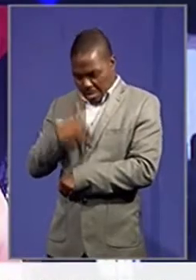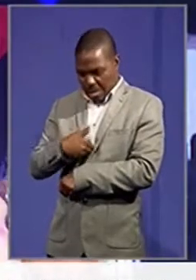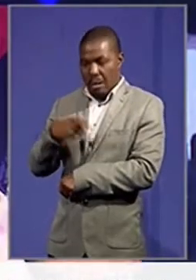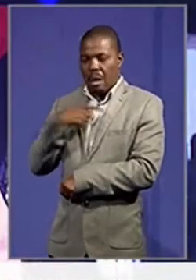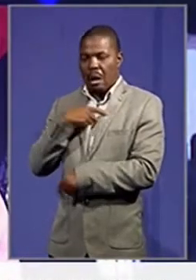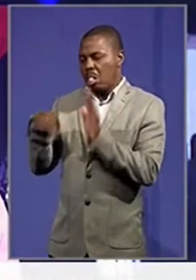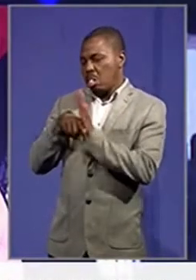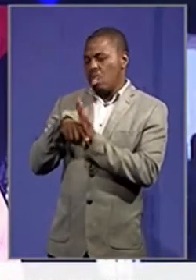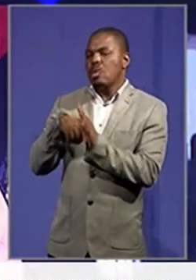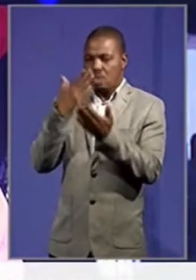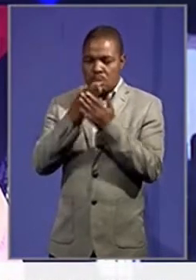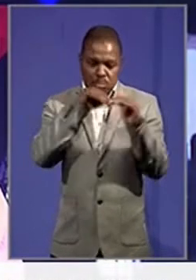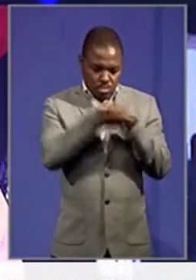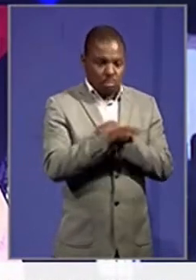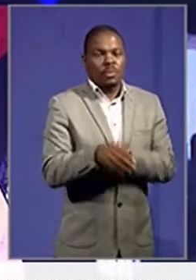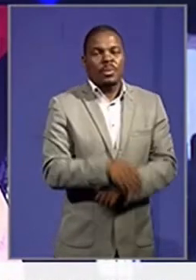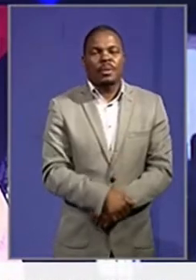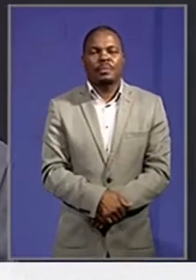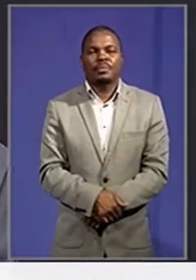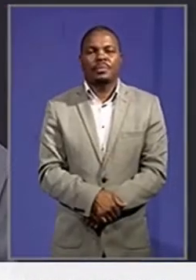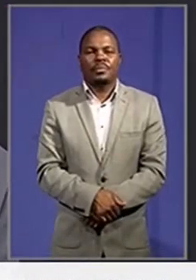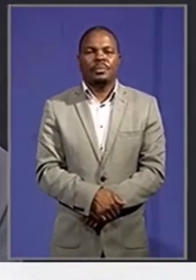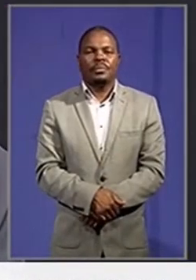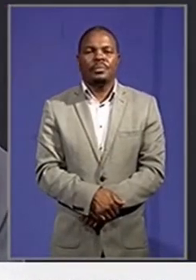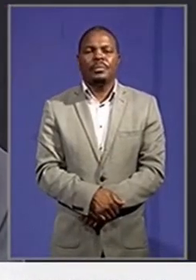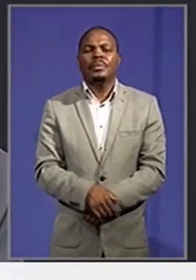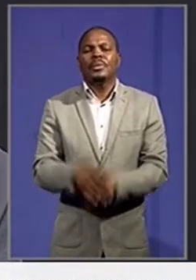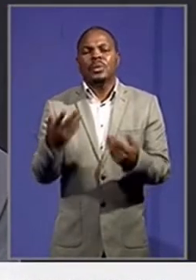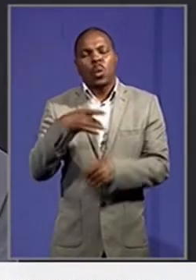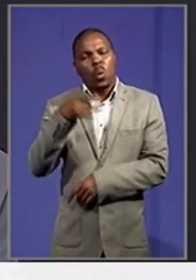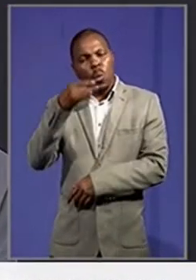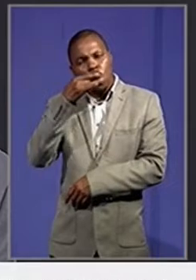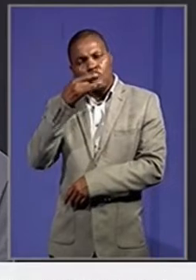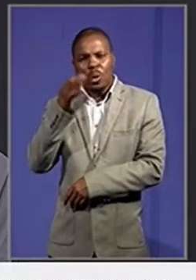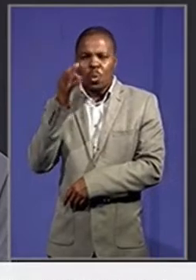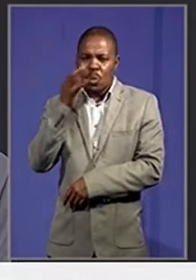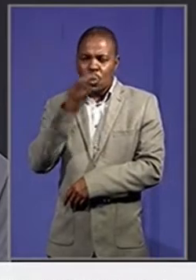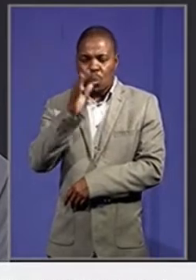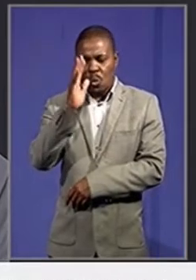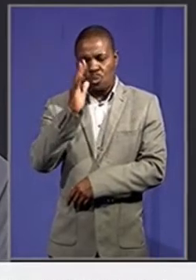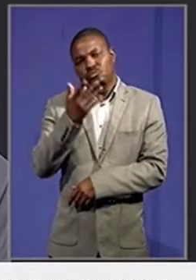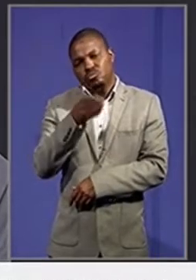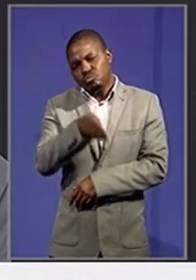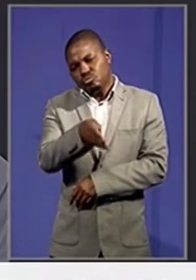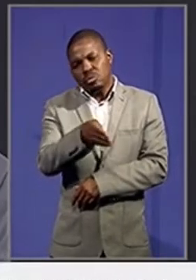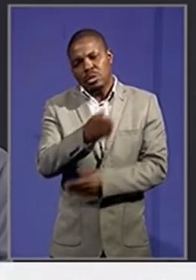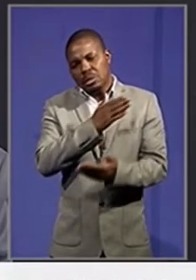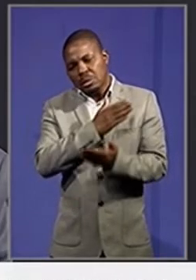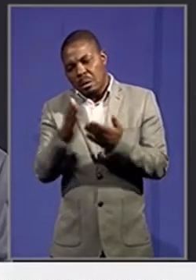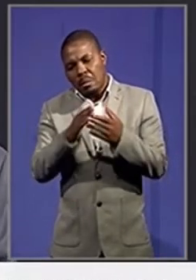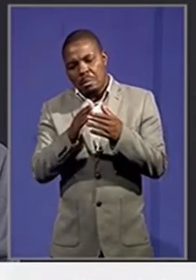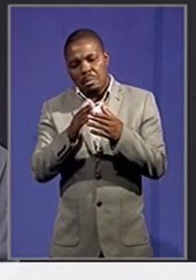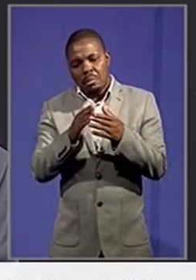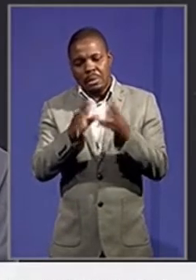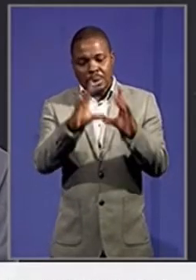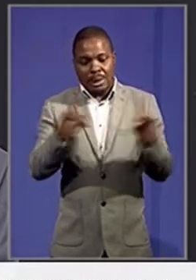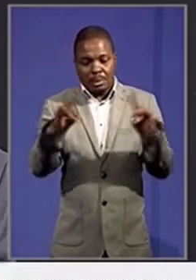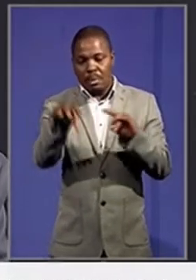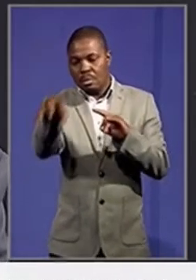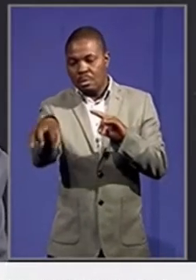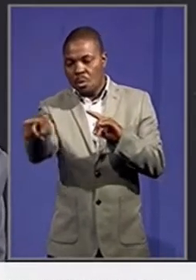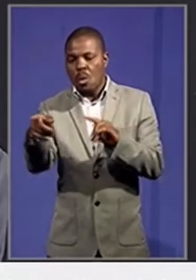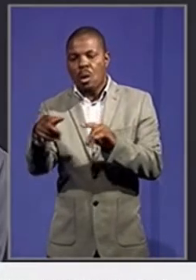COVID mme o tla kgona go kene ka gare le wena. Ebe ntate Khoza o buile ka gore go tla ba teng dibaka tse bang ba tla enta pele ba kena